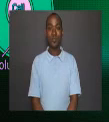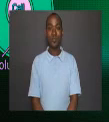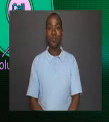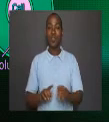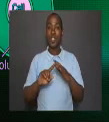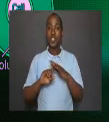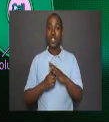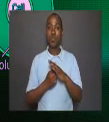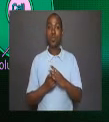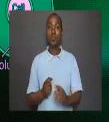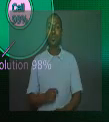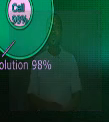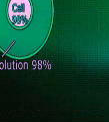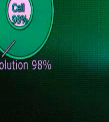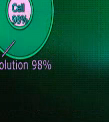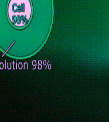Begin.